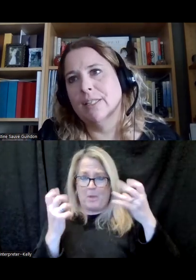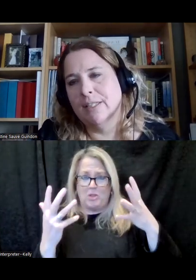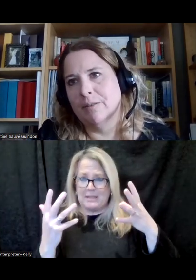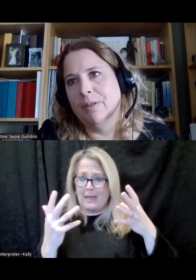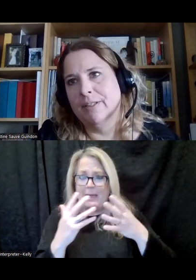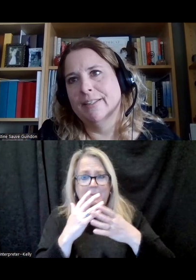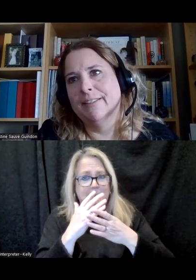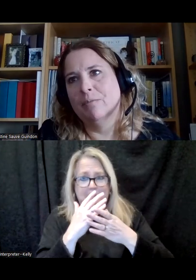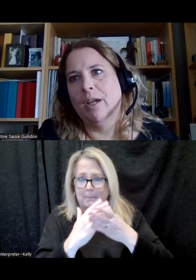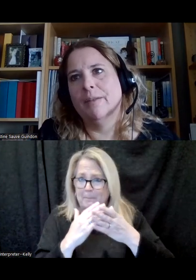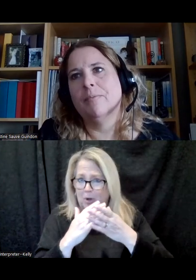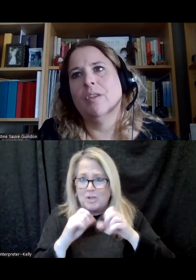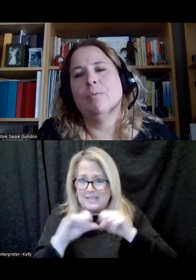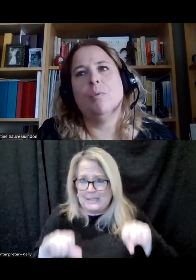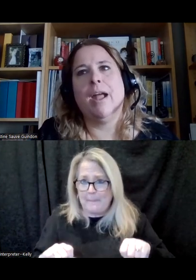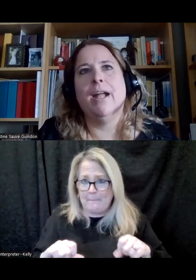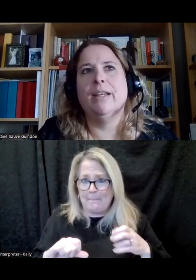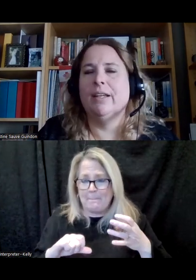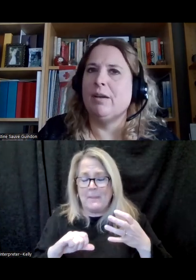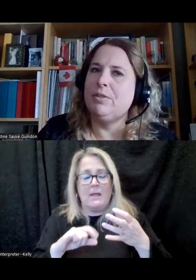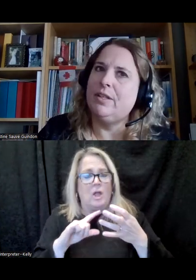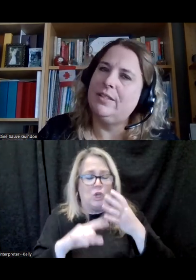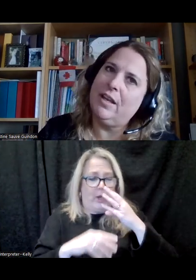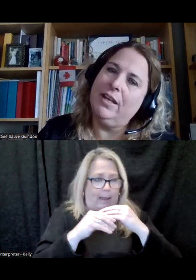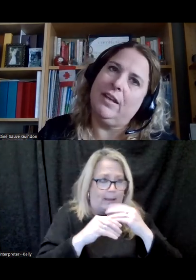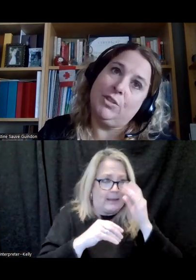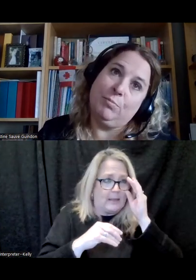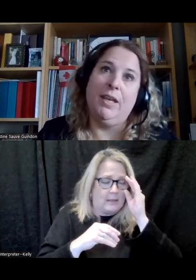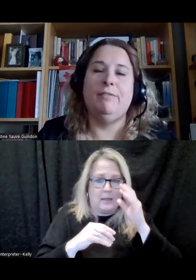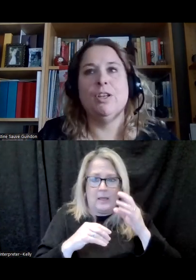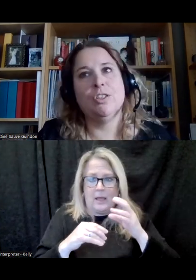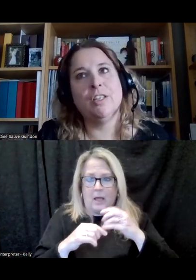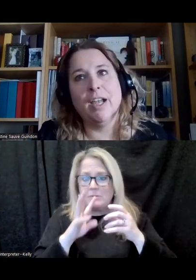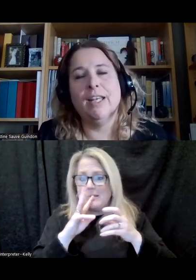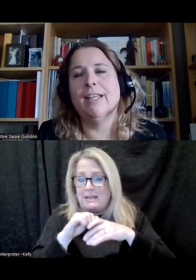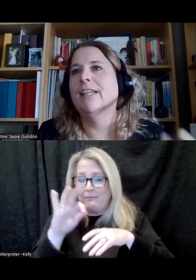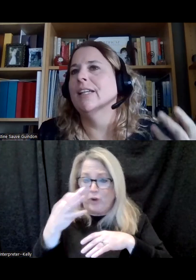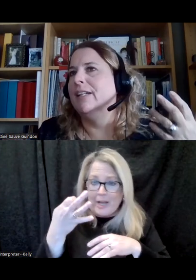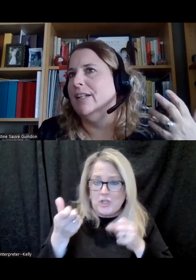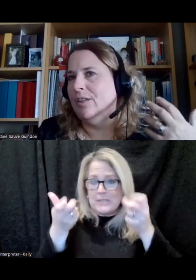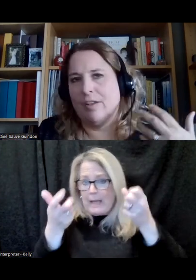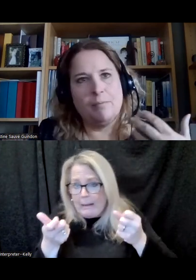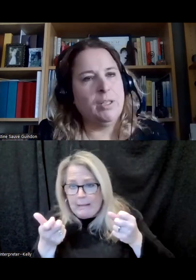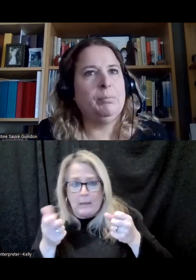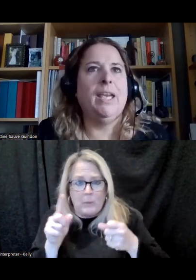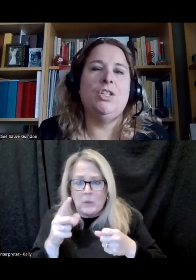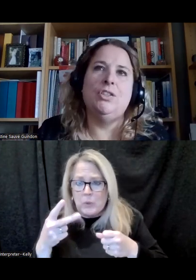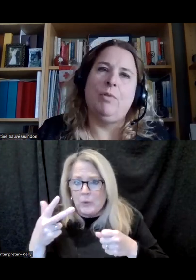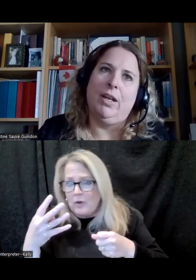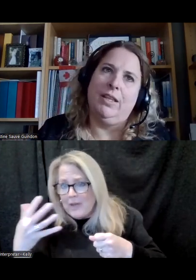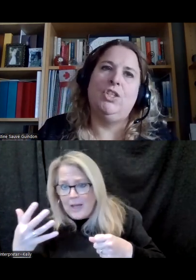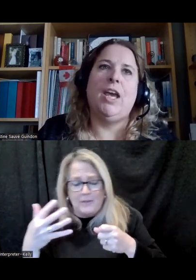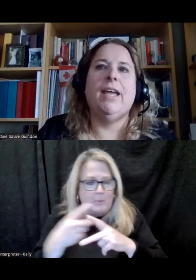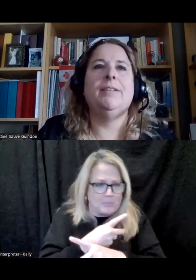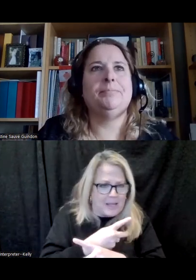multi-component system, right? We were adding, I was signing, I was speaking in French and signing, and multiplications,